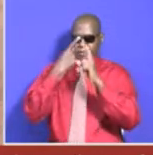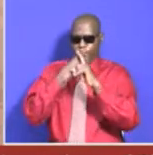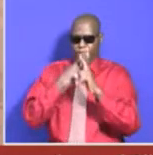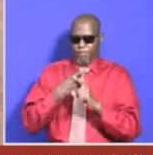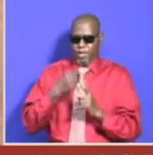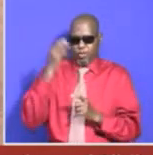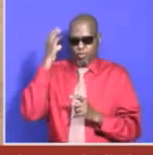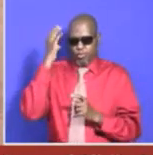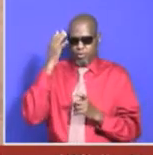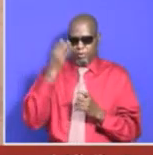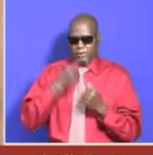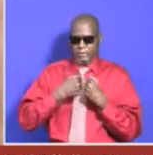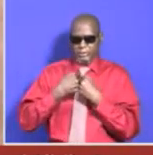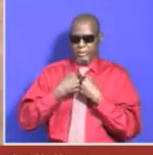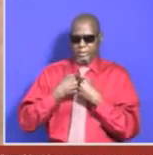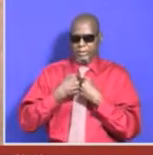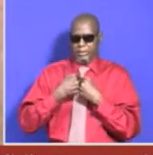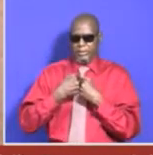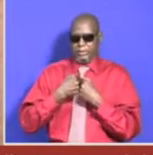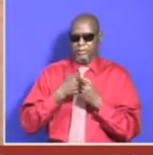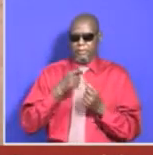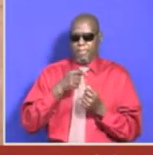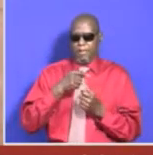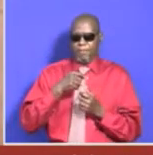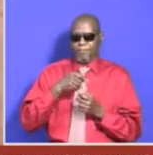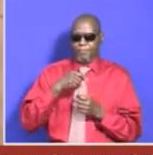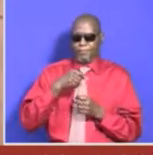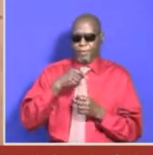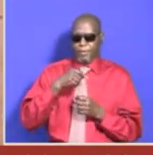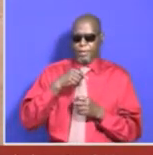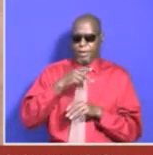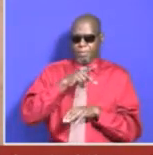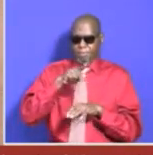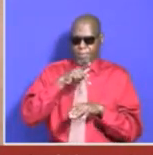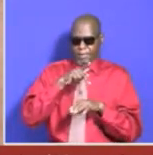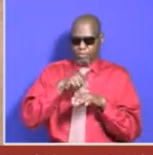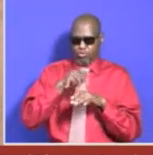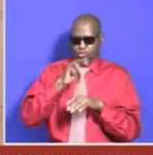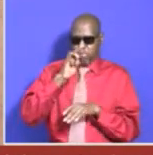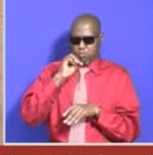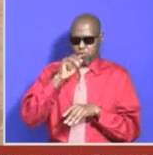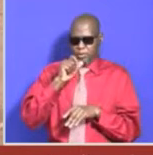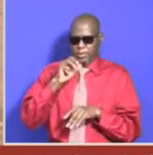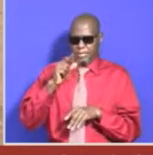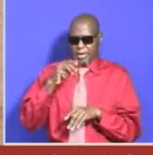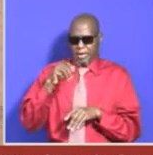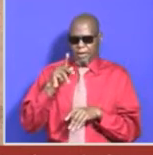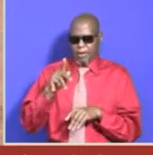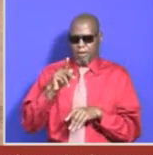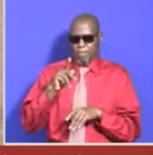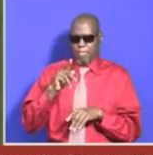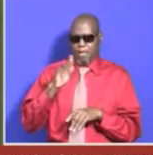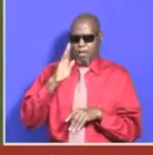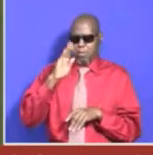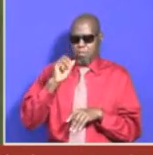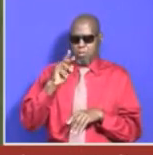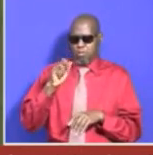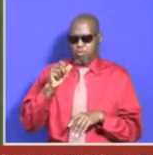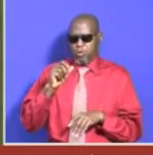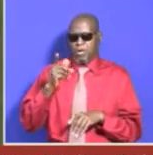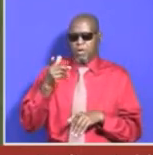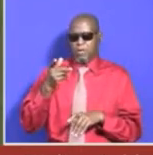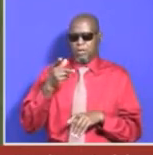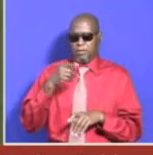of overpopulation. According to the principal at Mukasaka Technical College in Bumula constituency, Nelson Omar, lack